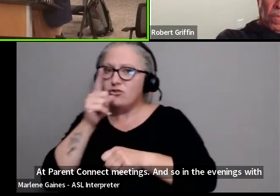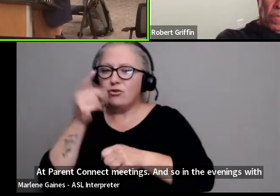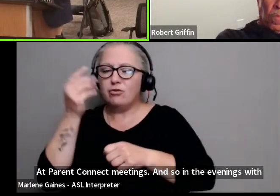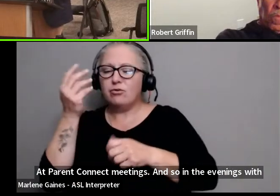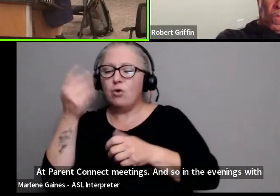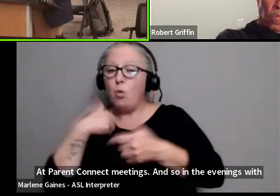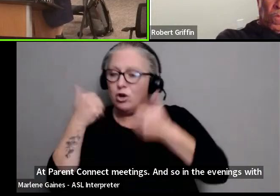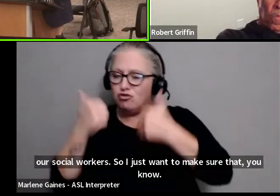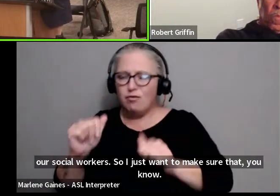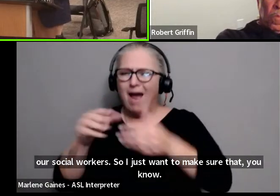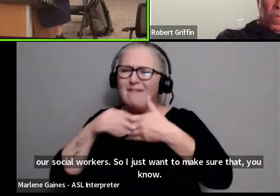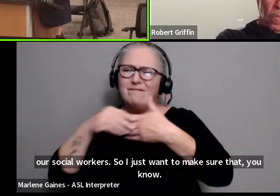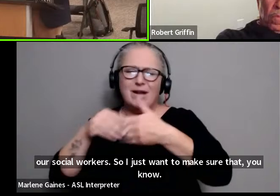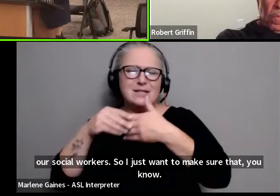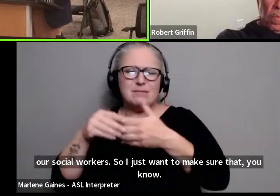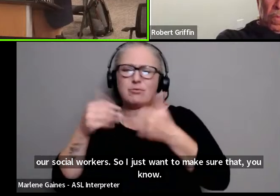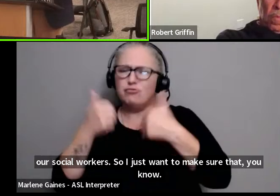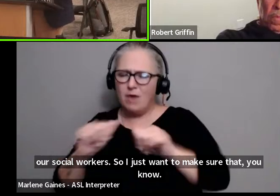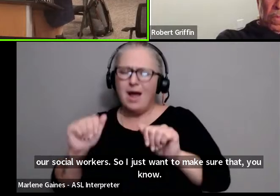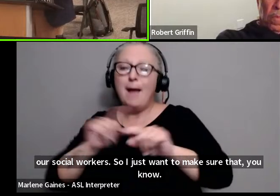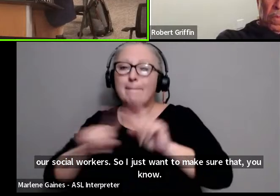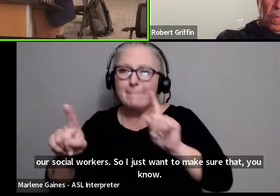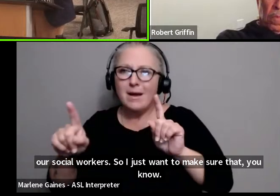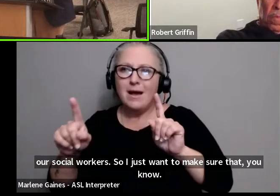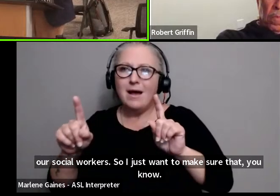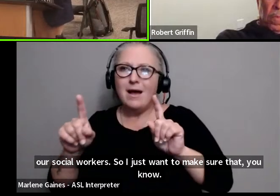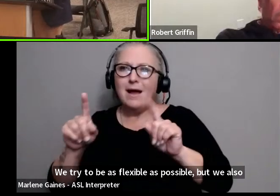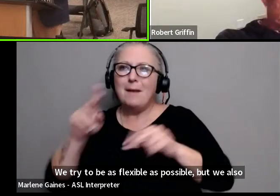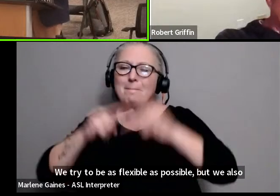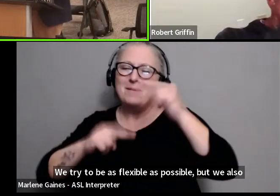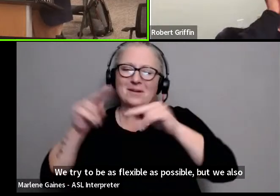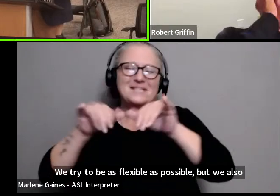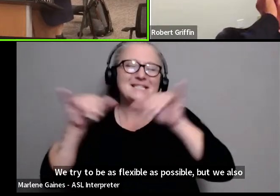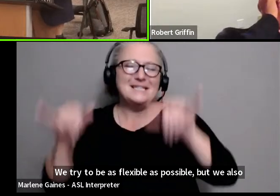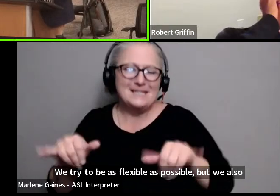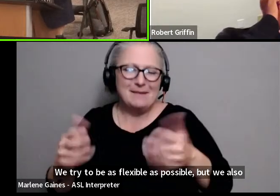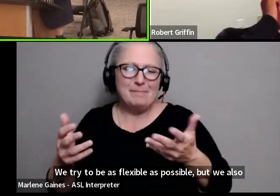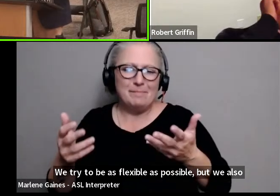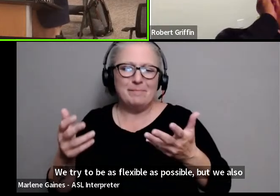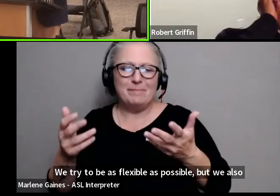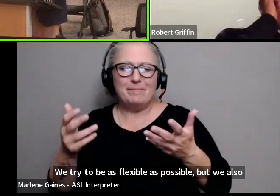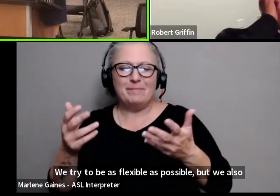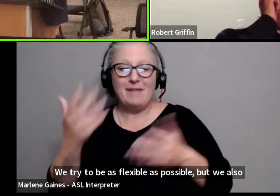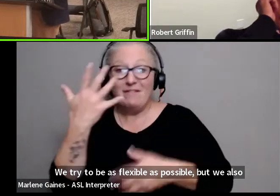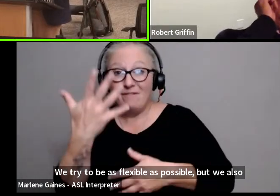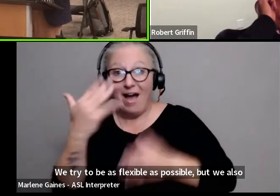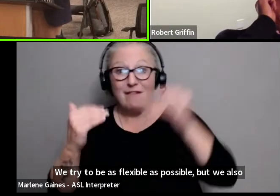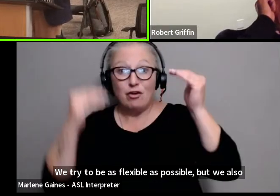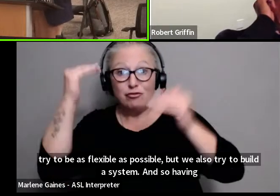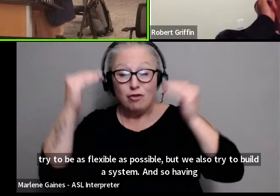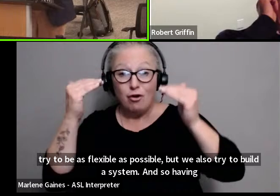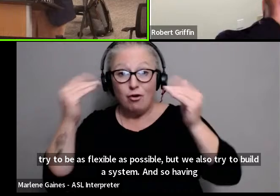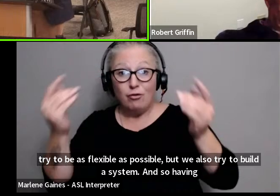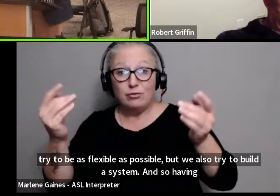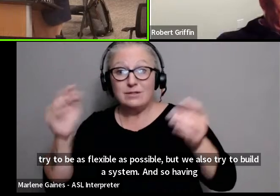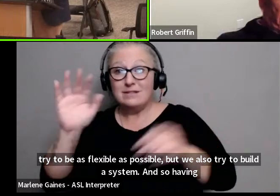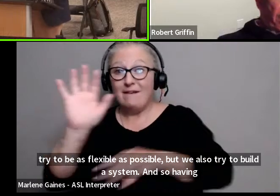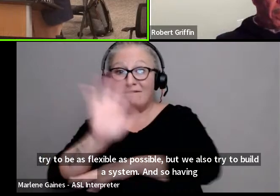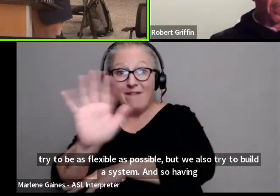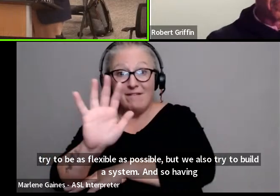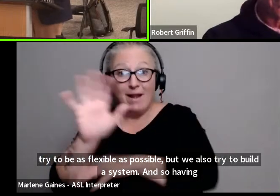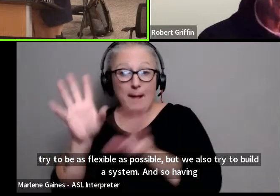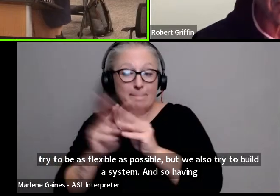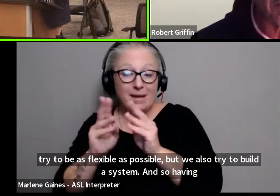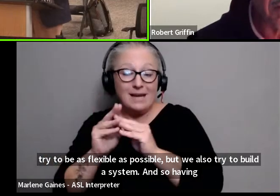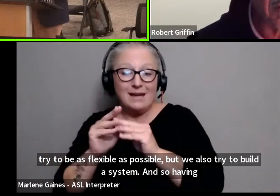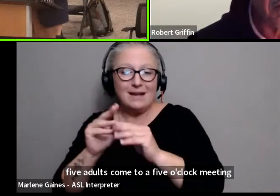we try to be as flexible as possible, Yeah. but we also try to build a system. And so having 5 adults come to a 5 o'clock meeting, we